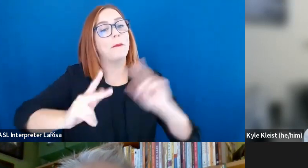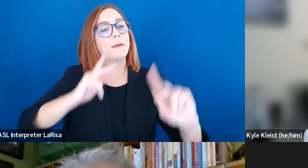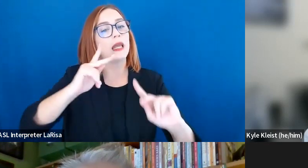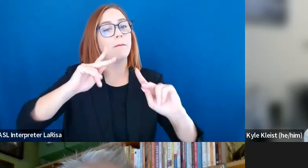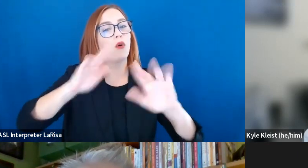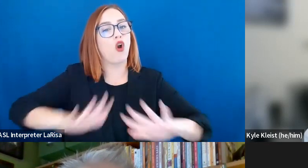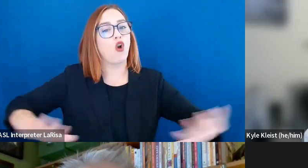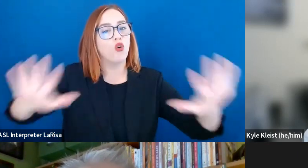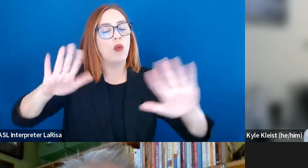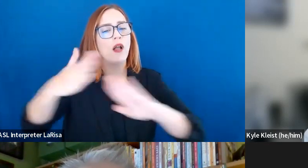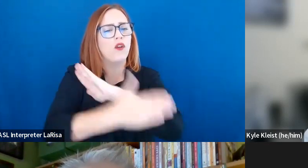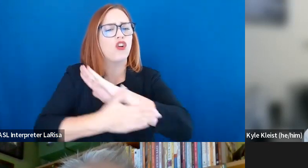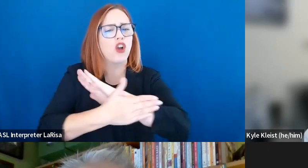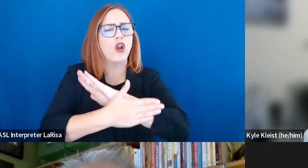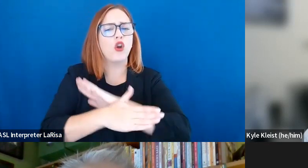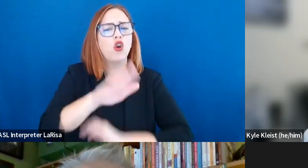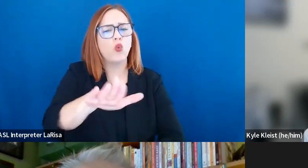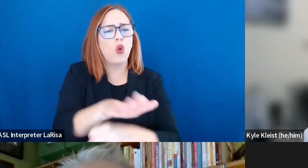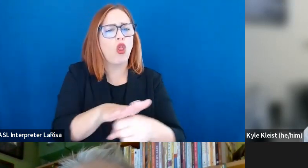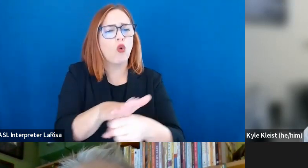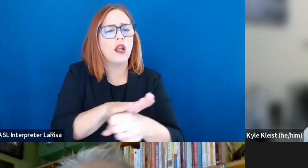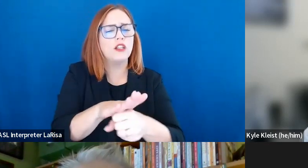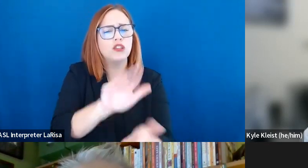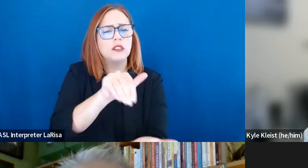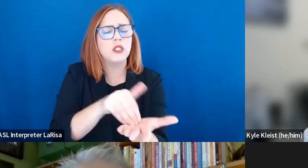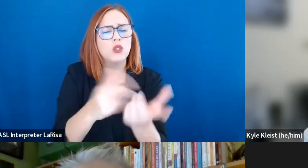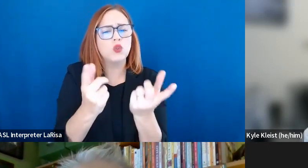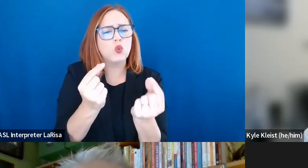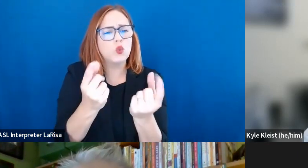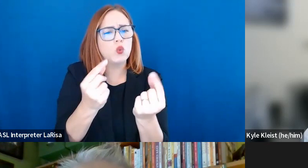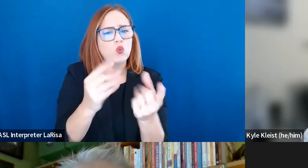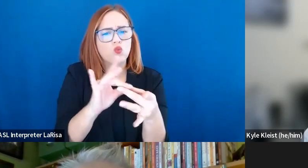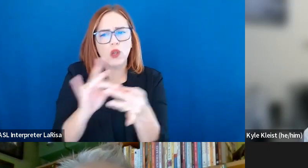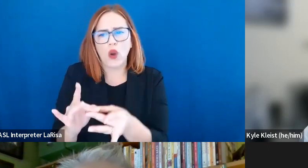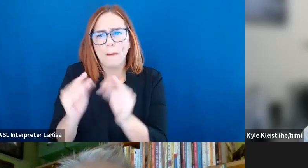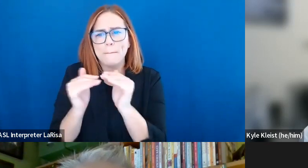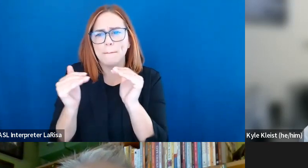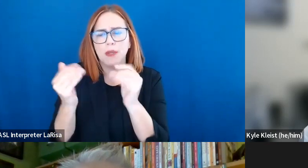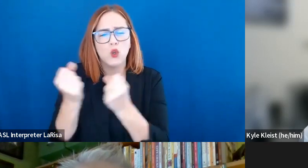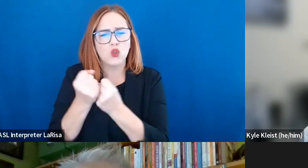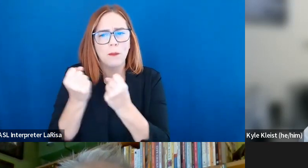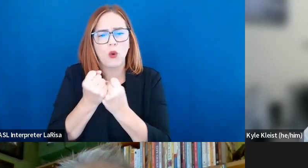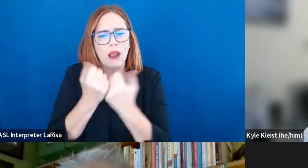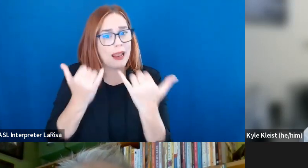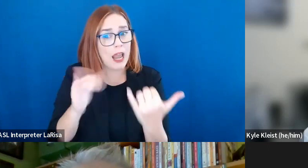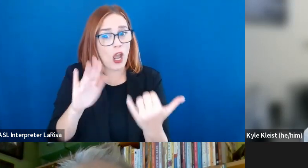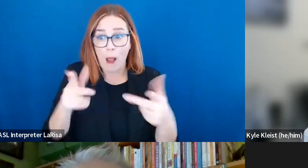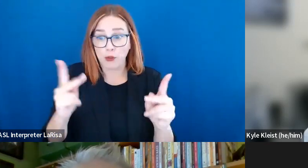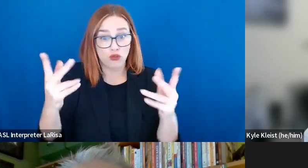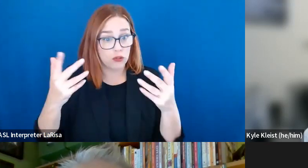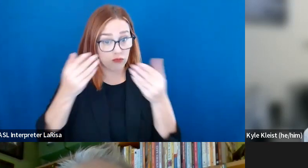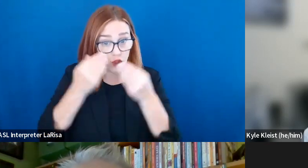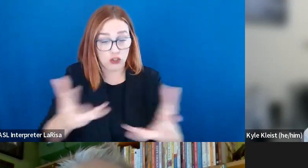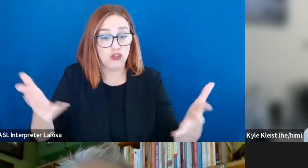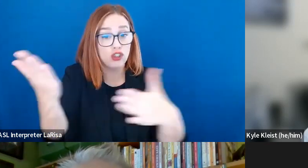country is, what is your center doing around peer support? Opportunity to really share. So I talked about, you know, our